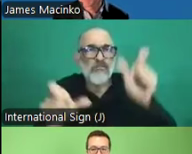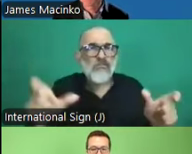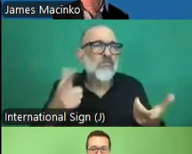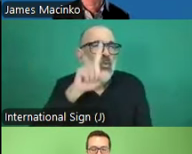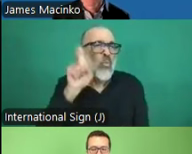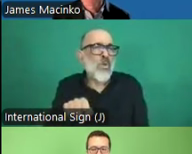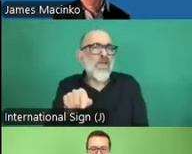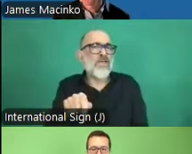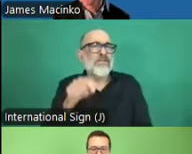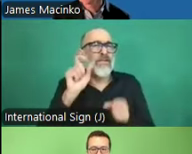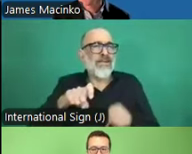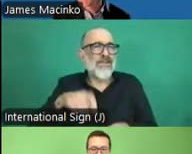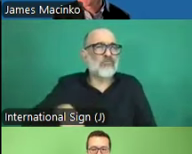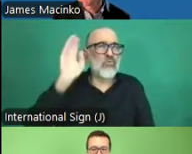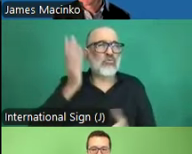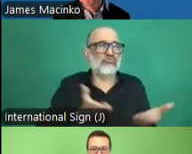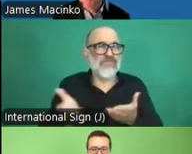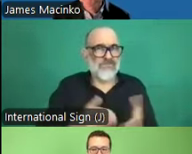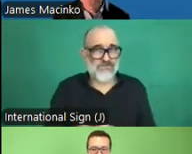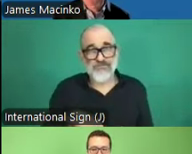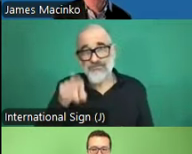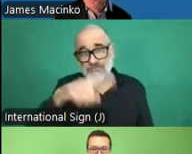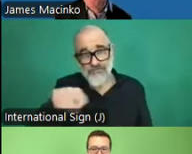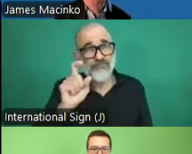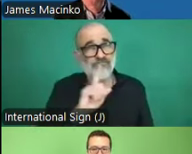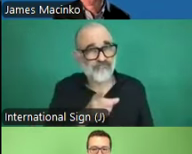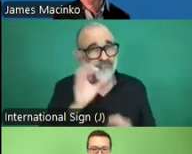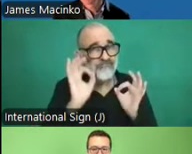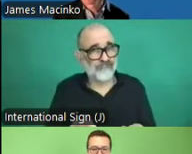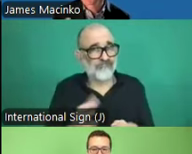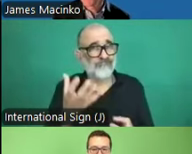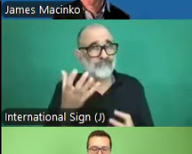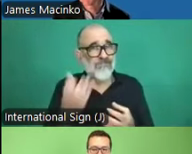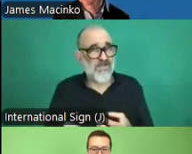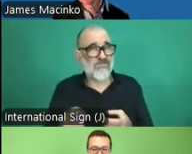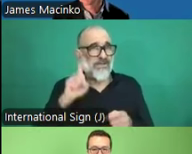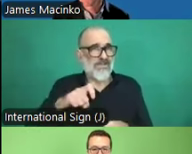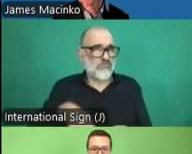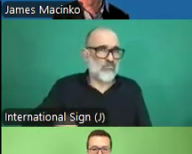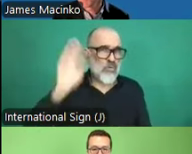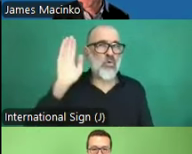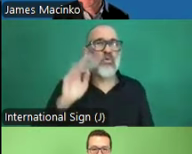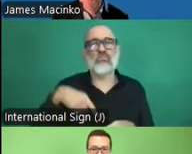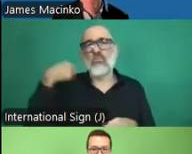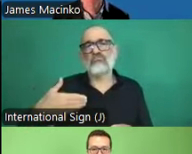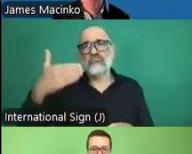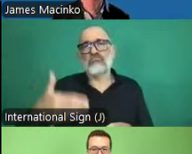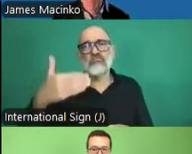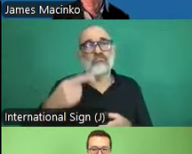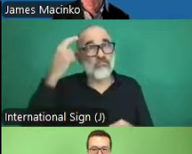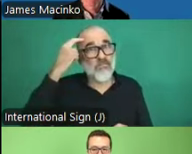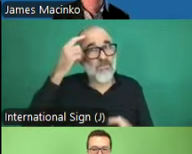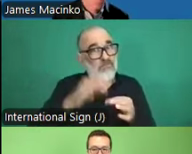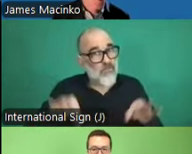of people. There are other ways to get patient-reported measures on the quality and experience that people